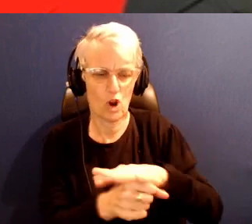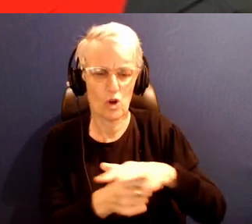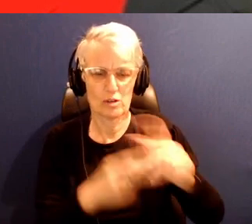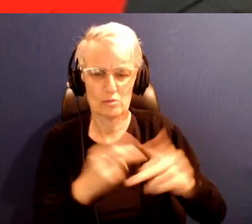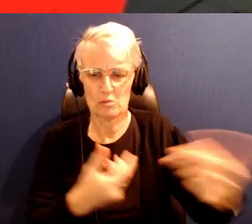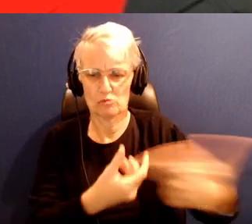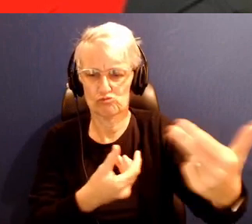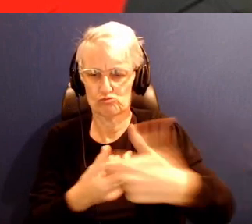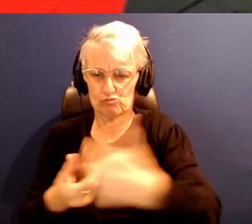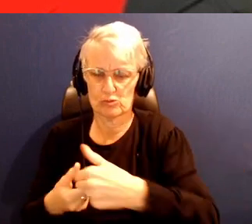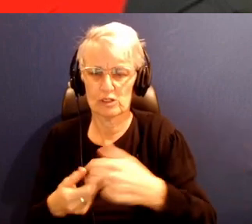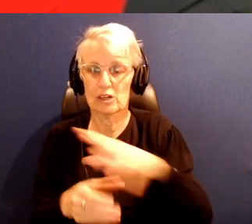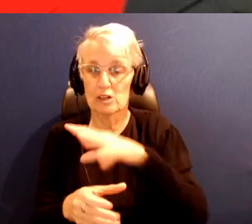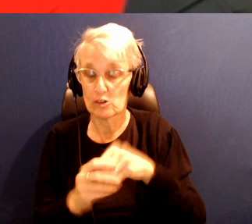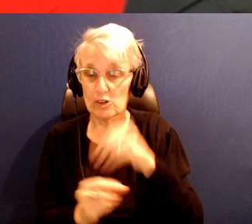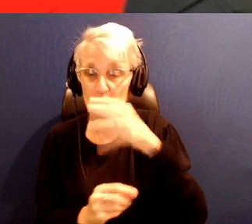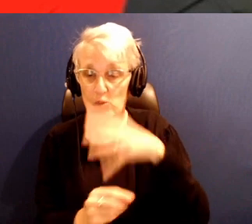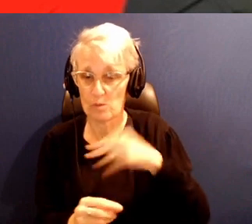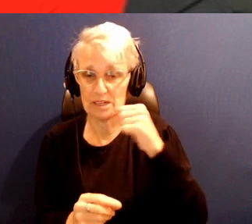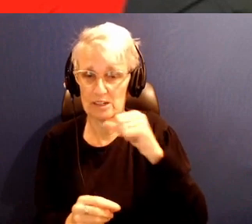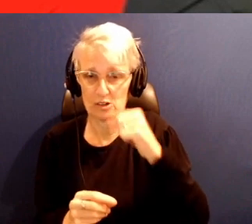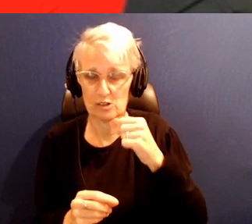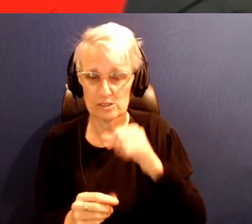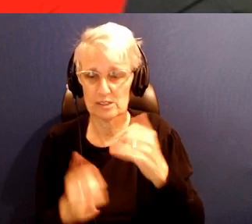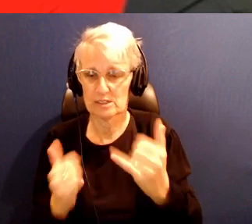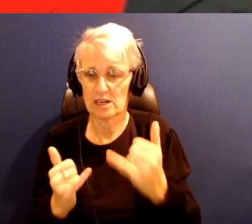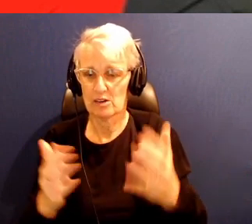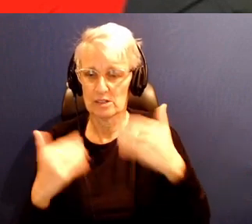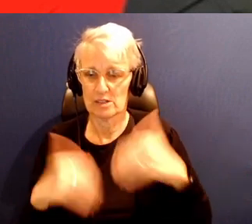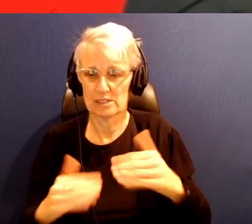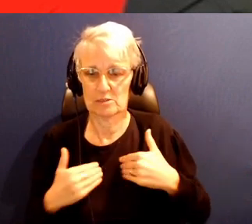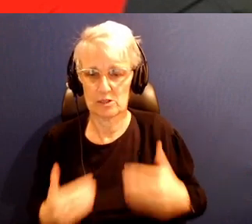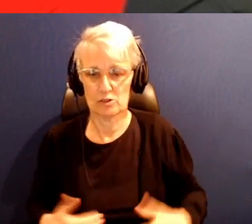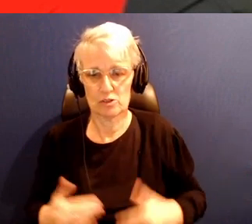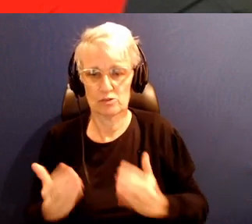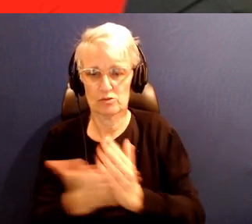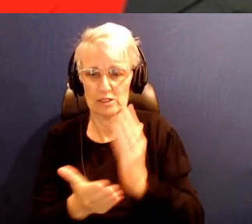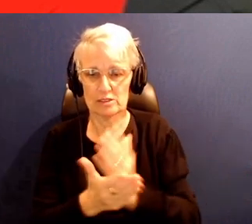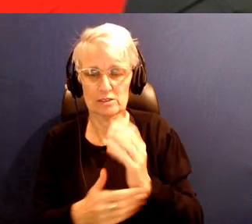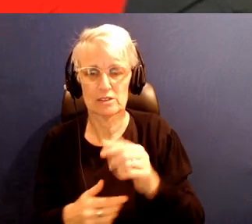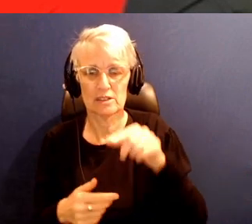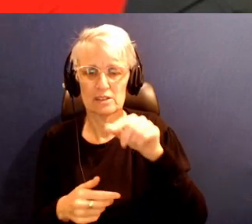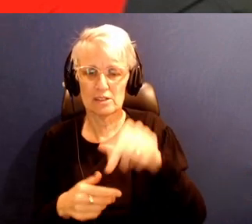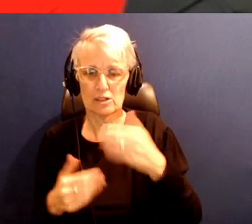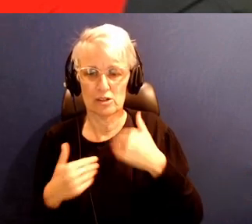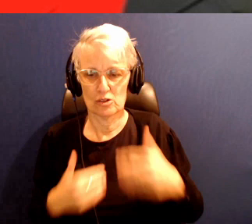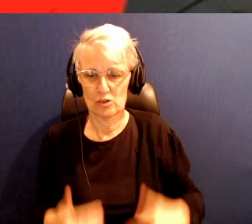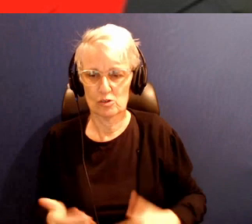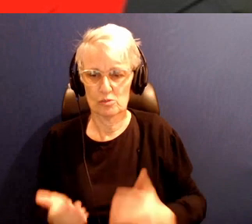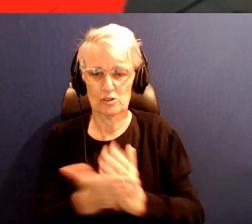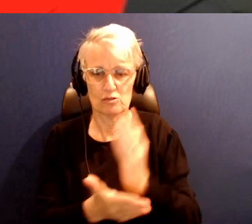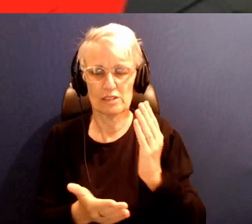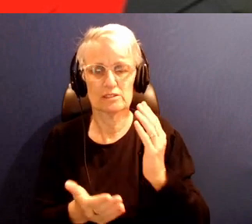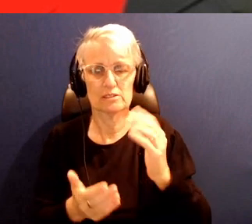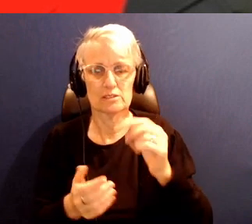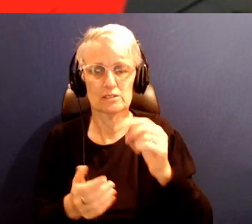stakeholders, including women and girls. Now let's move on to the next section on human rights. In this call, the human